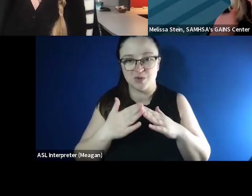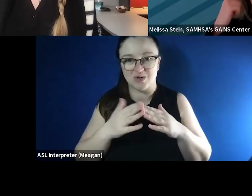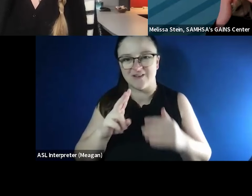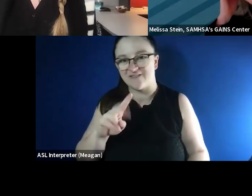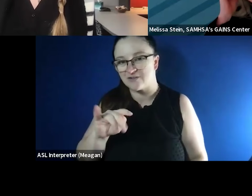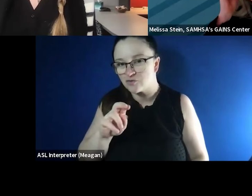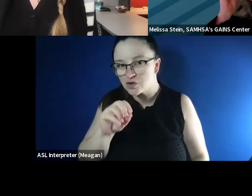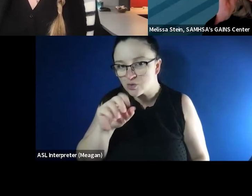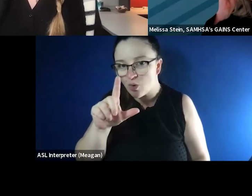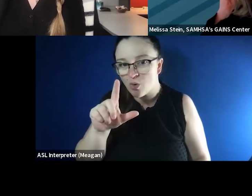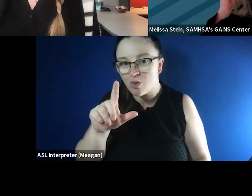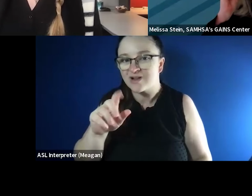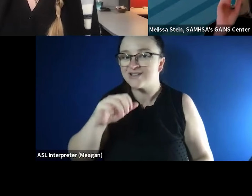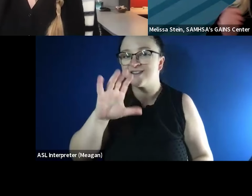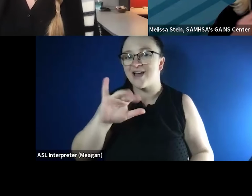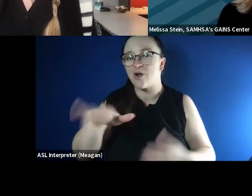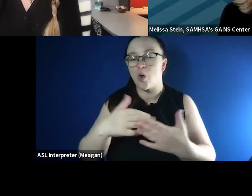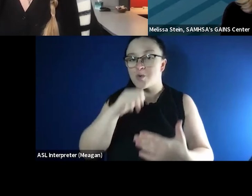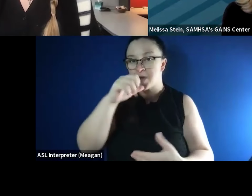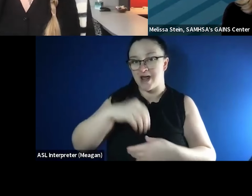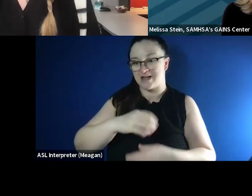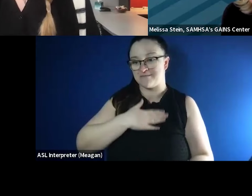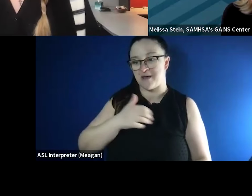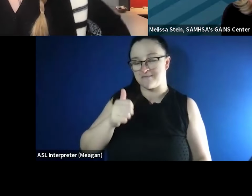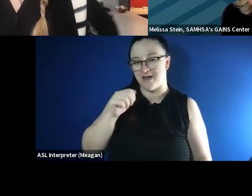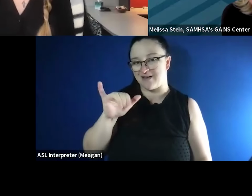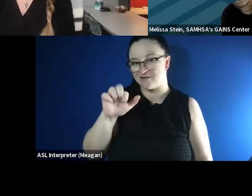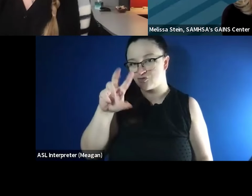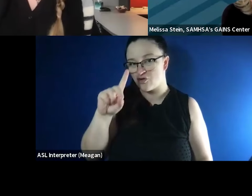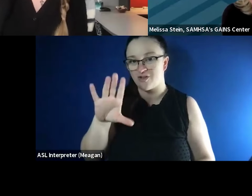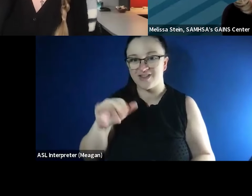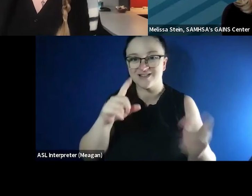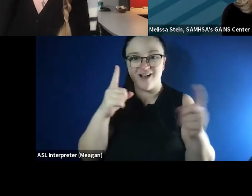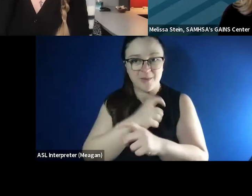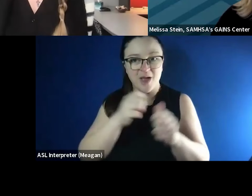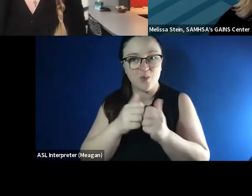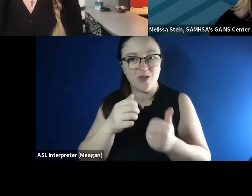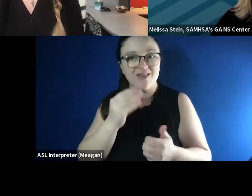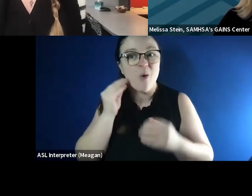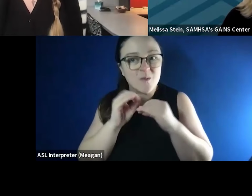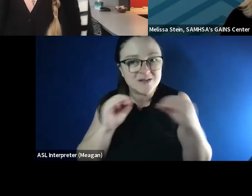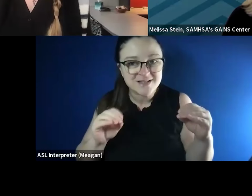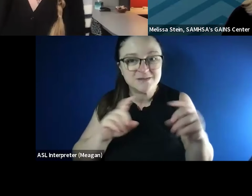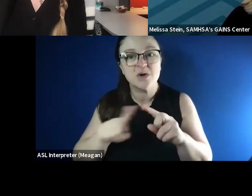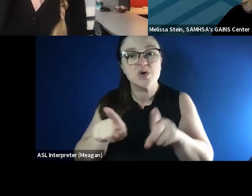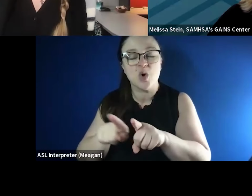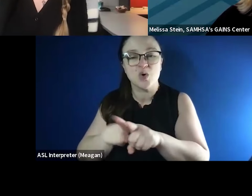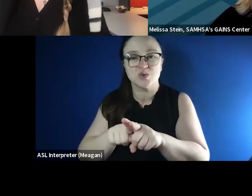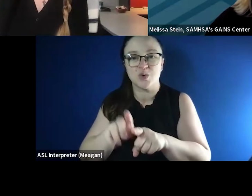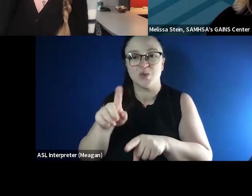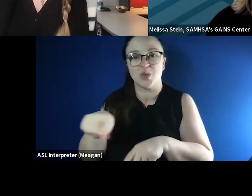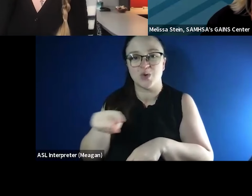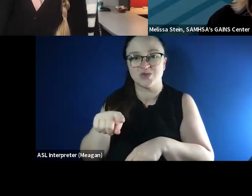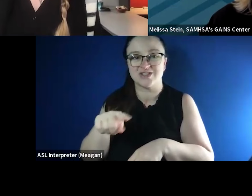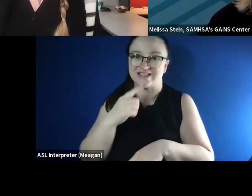backyard issue that's complicated with homelessness, but then also made worse by, you know, these sort of egregious